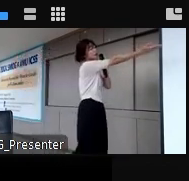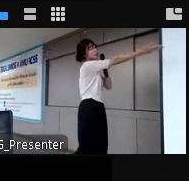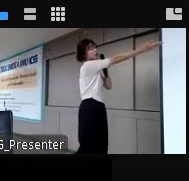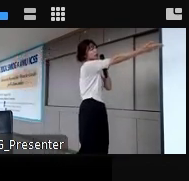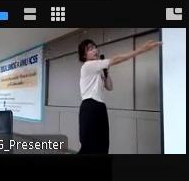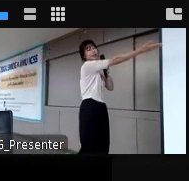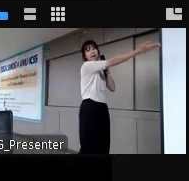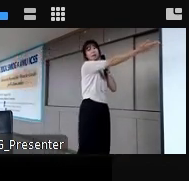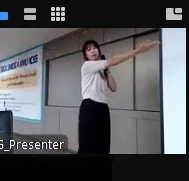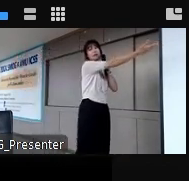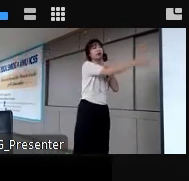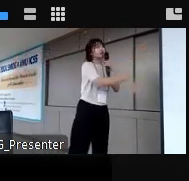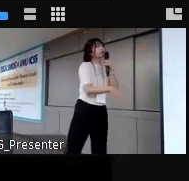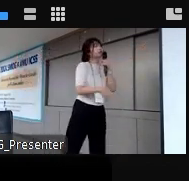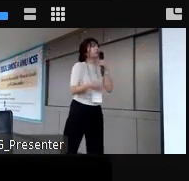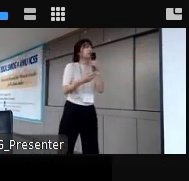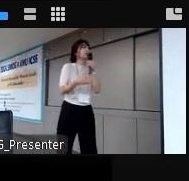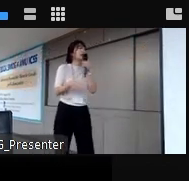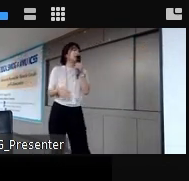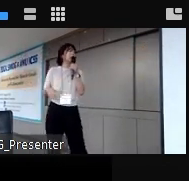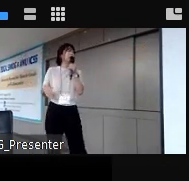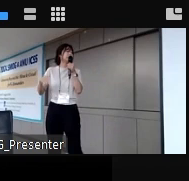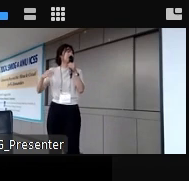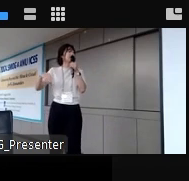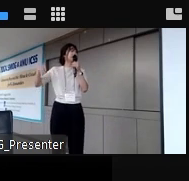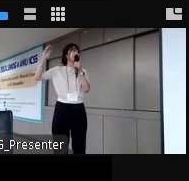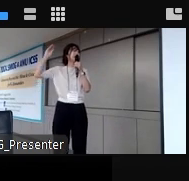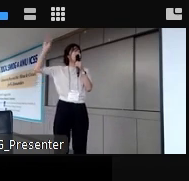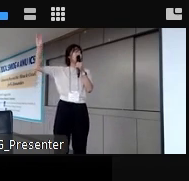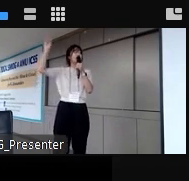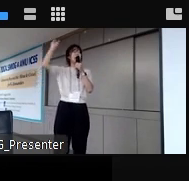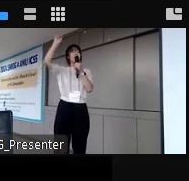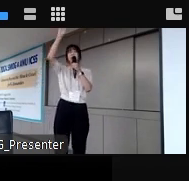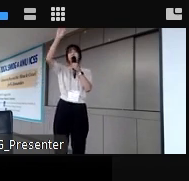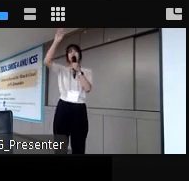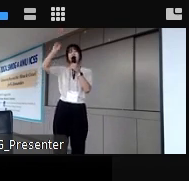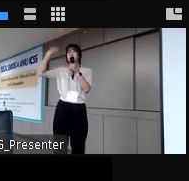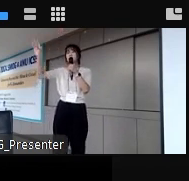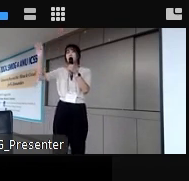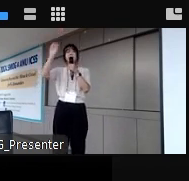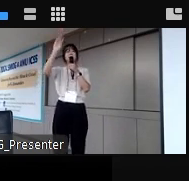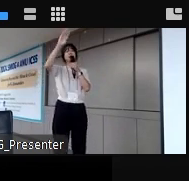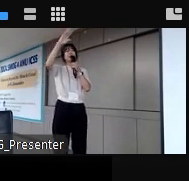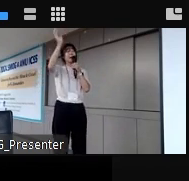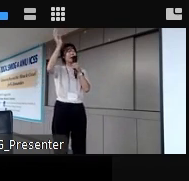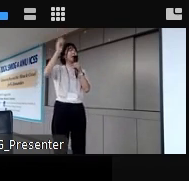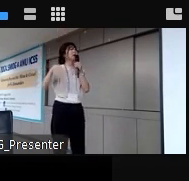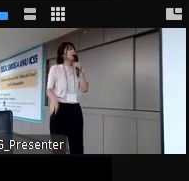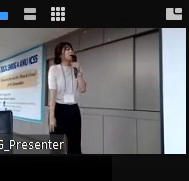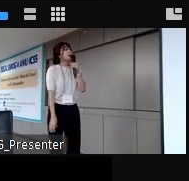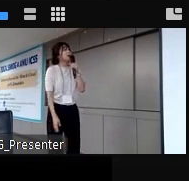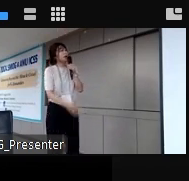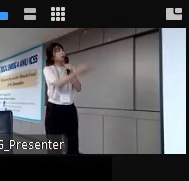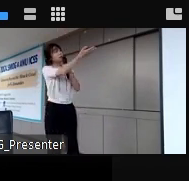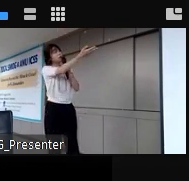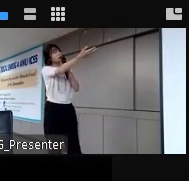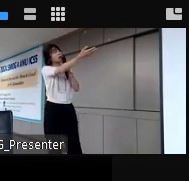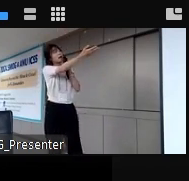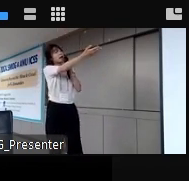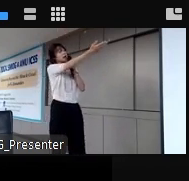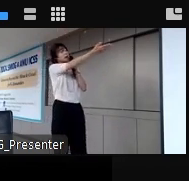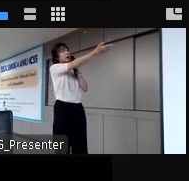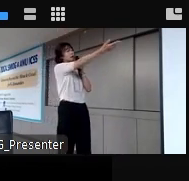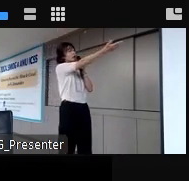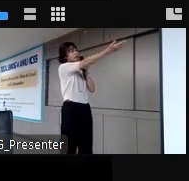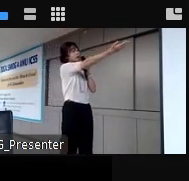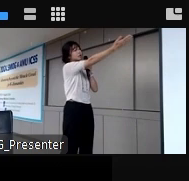this framework with an assignment function. The assignment function simply says 1 maps onto Jin, 2 maps onto the Mike. Then a pronoun that has